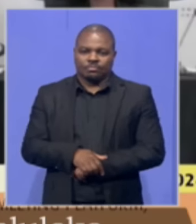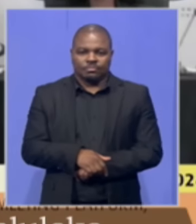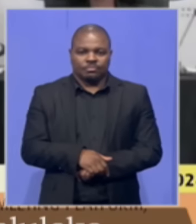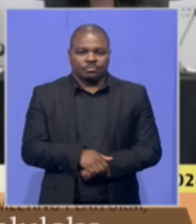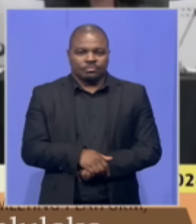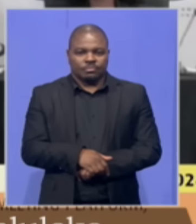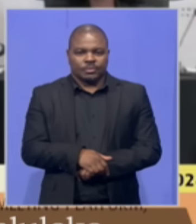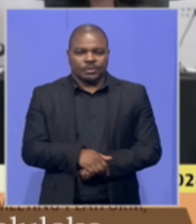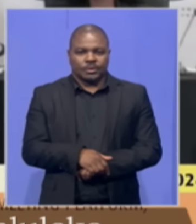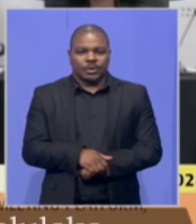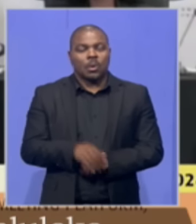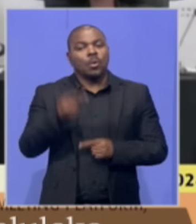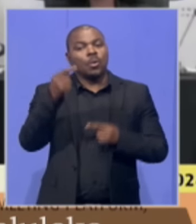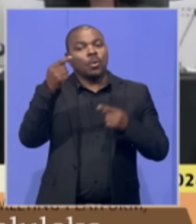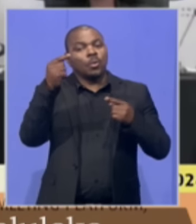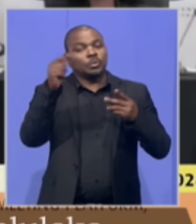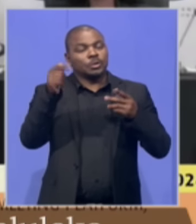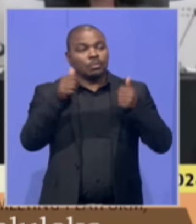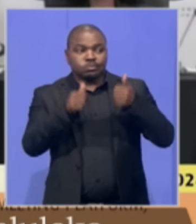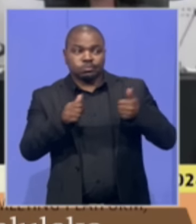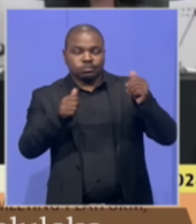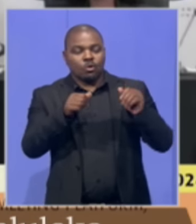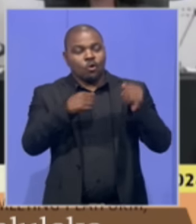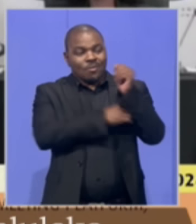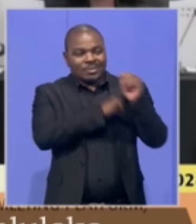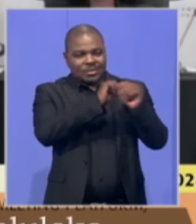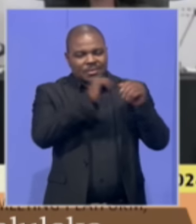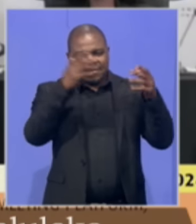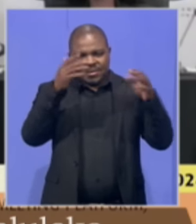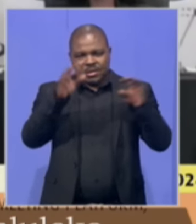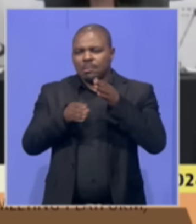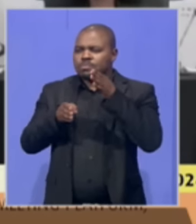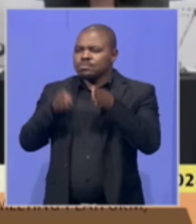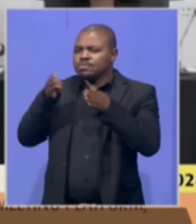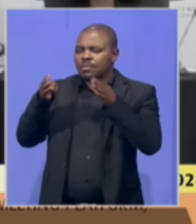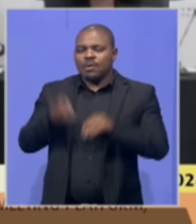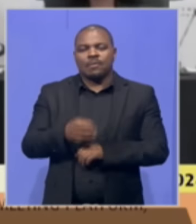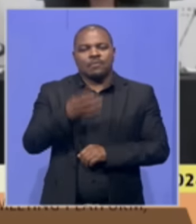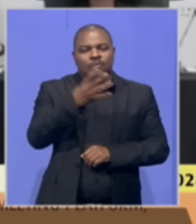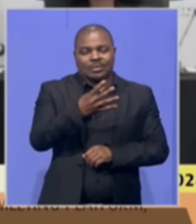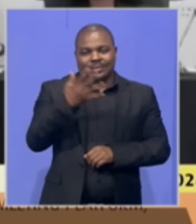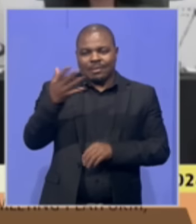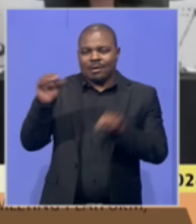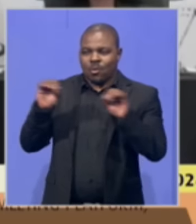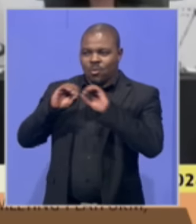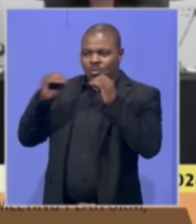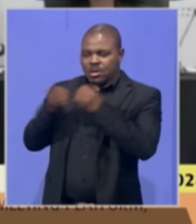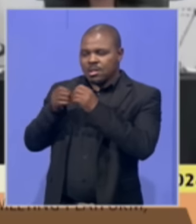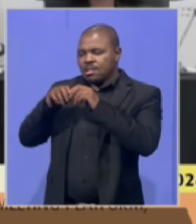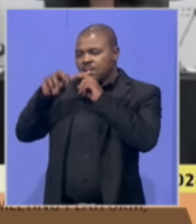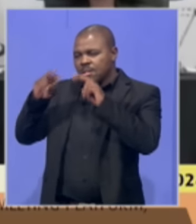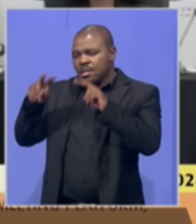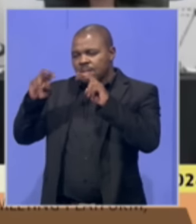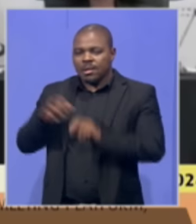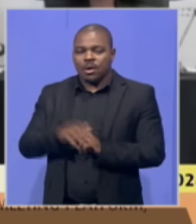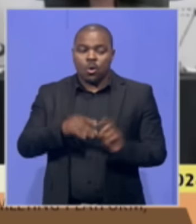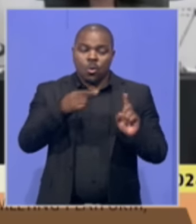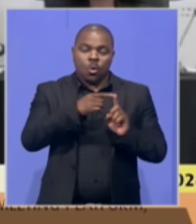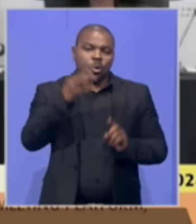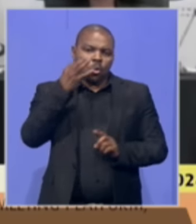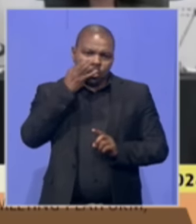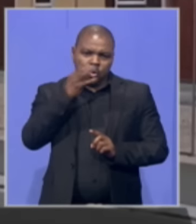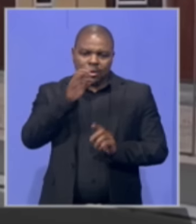Kantoro ya Moruni kakaretso e dirile Boruni ka ditheo di le 415. Maluleke a re dipholo tsa Boruni